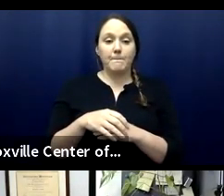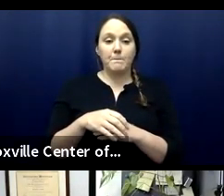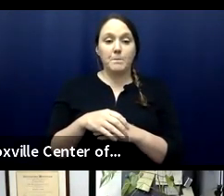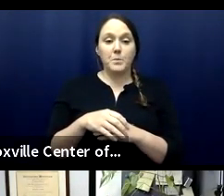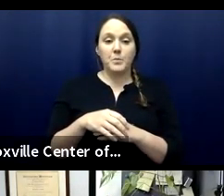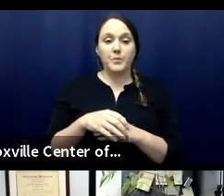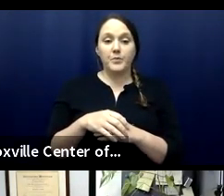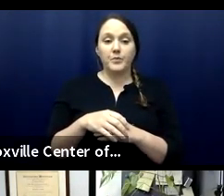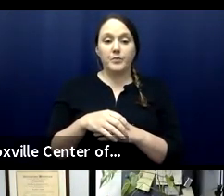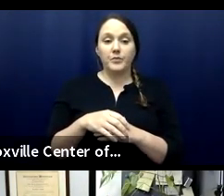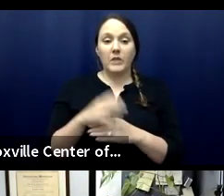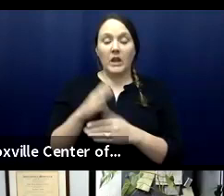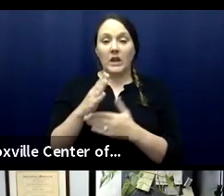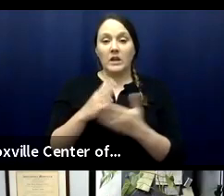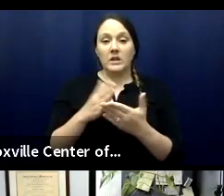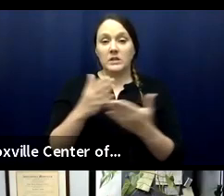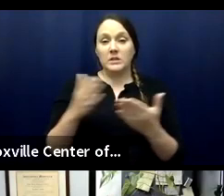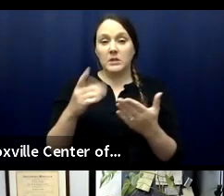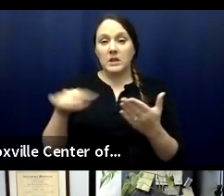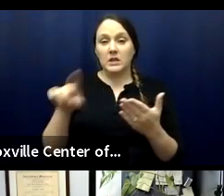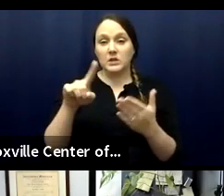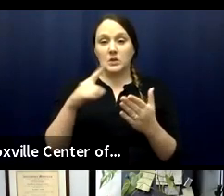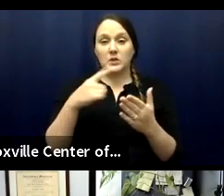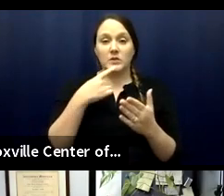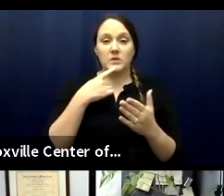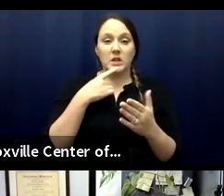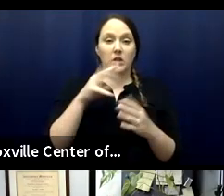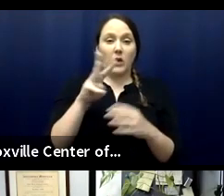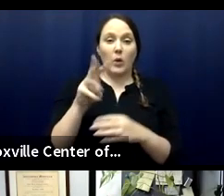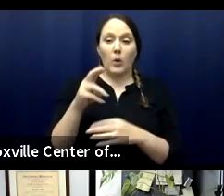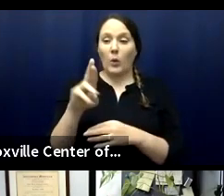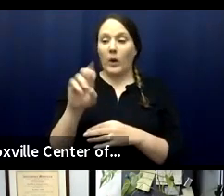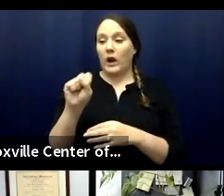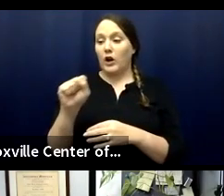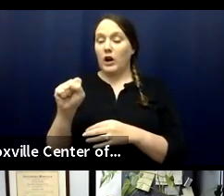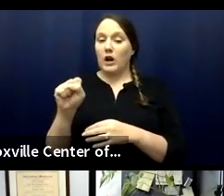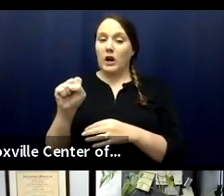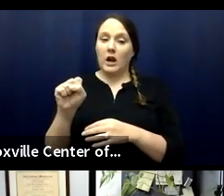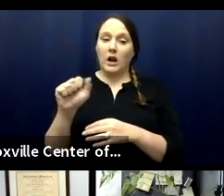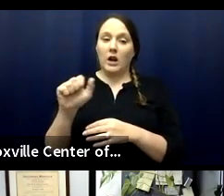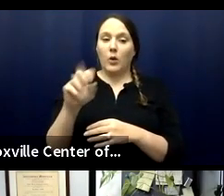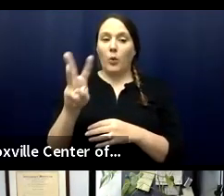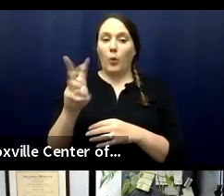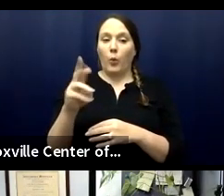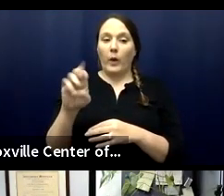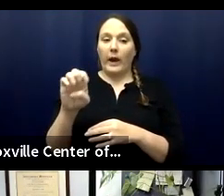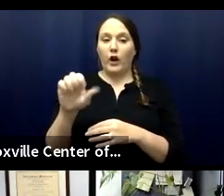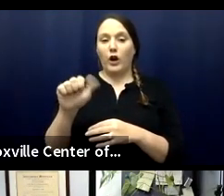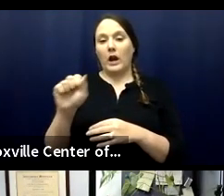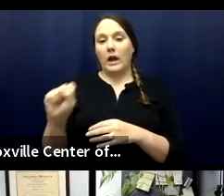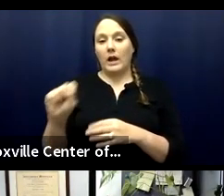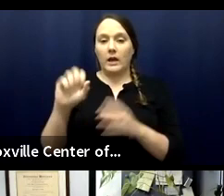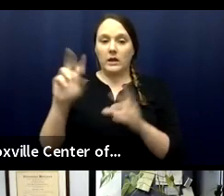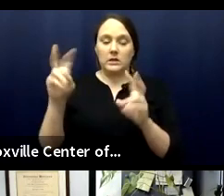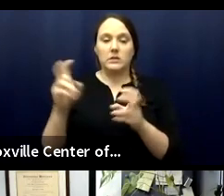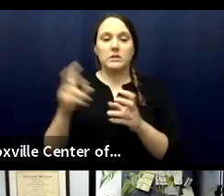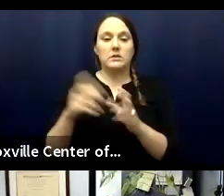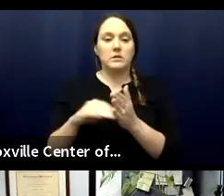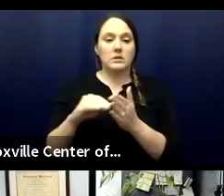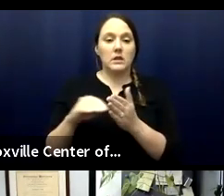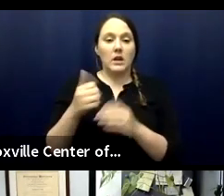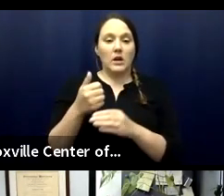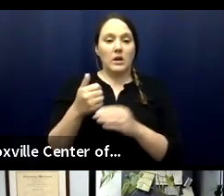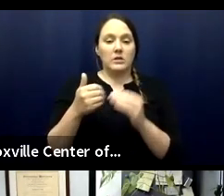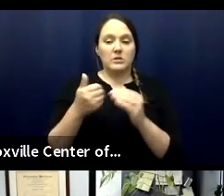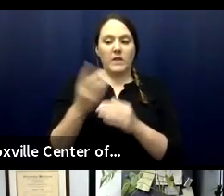Some of the whereas, Mr. Sanders pointed out, some of the whereas clauses are outdated. They're more than a couple of weeks